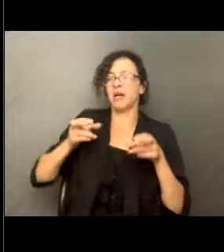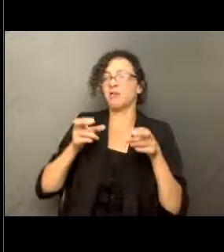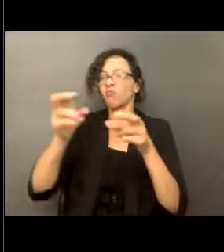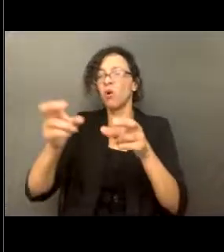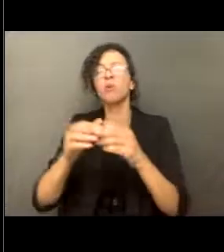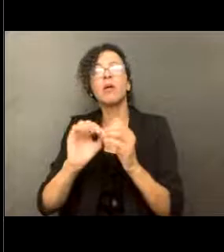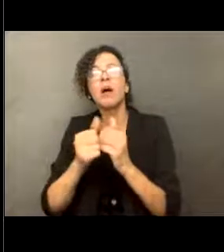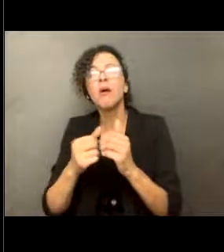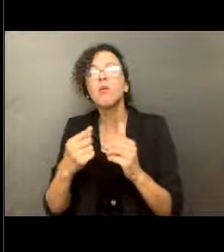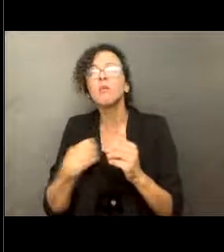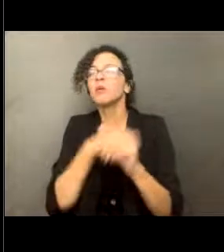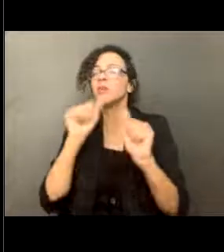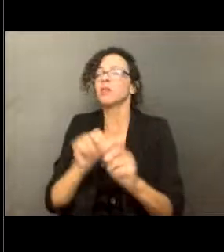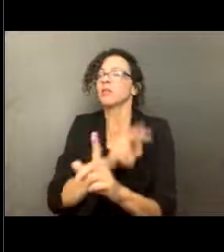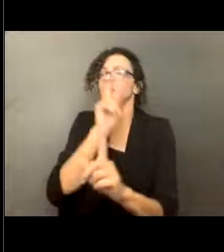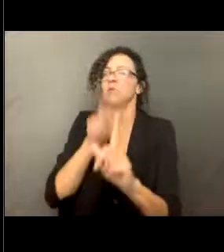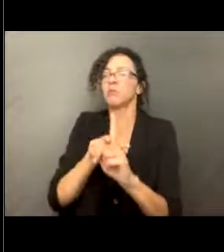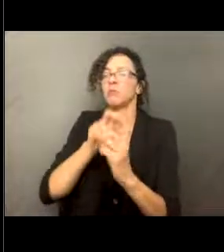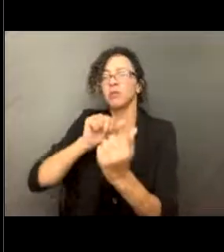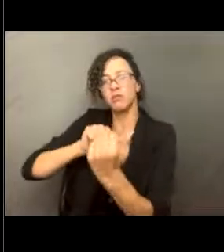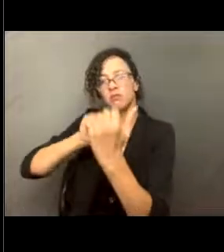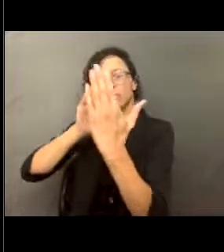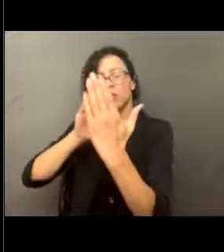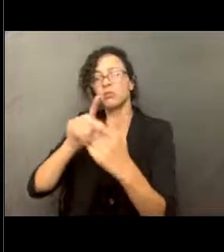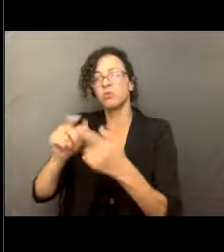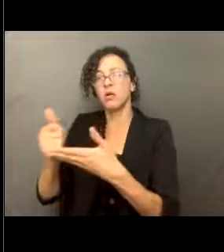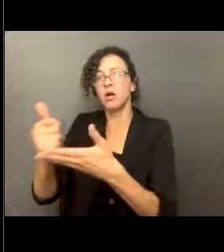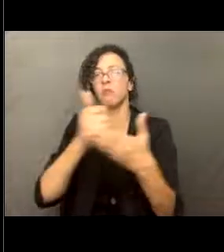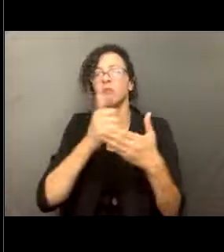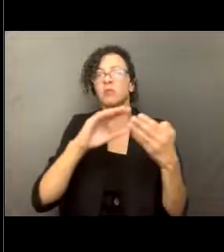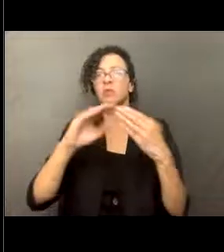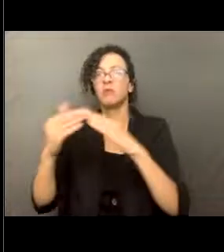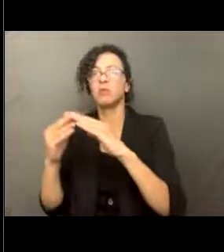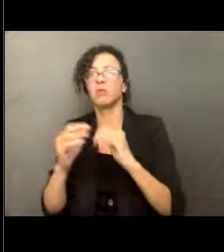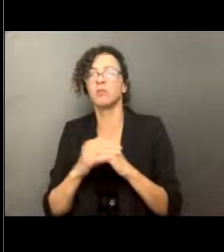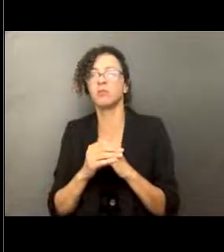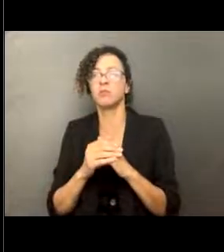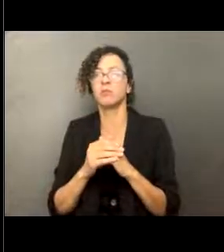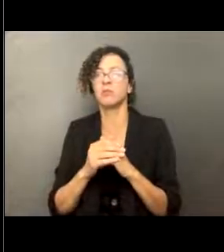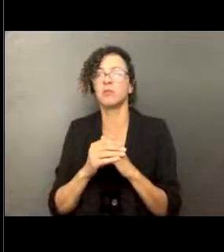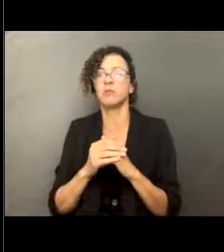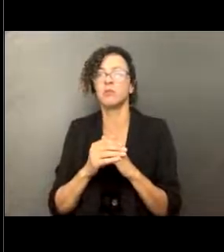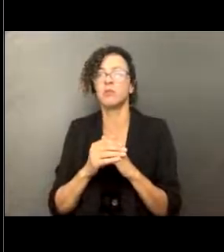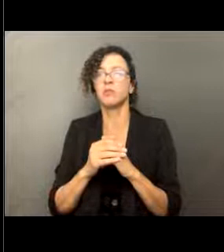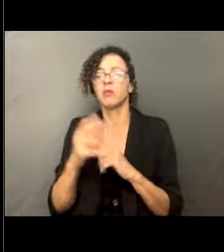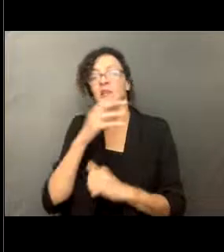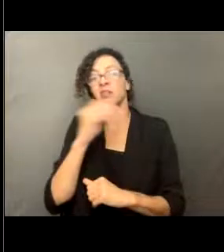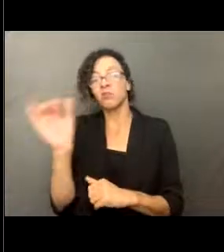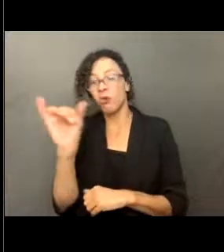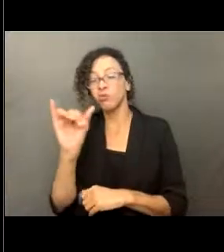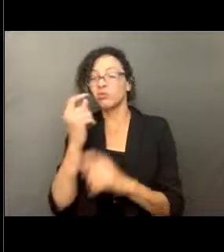those communities that are experiencing that problem. And to be quite frank, truck drivers in some instances are barely making a living